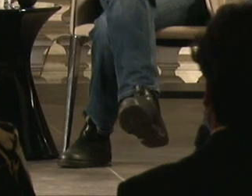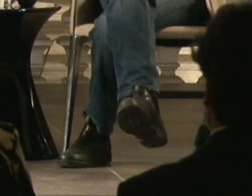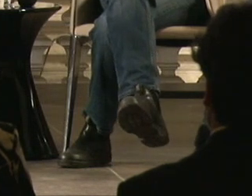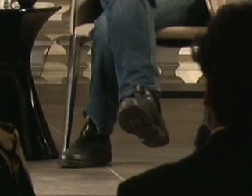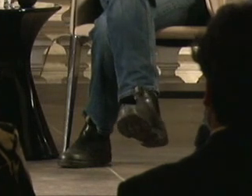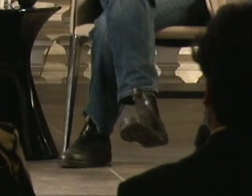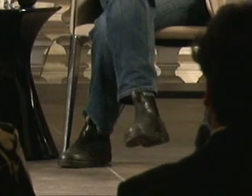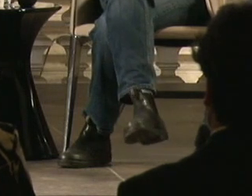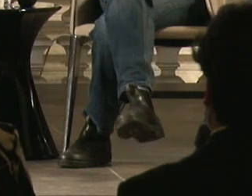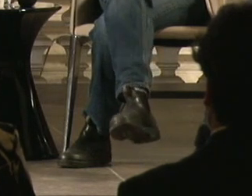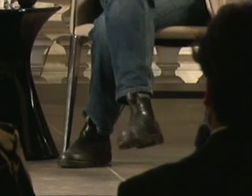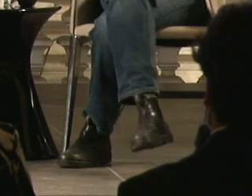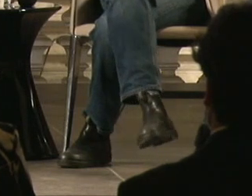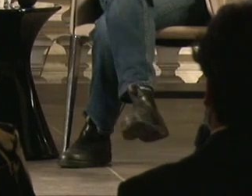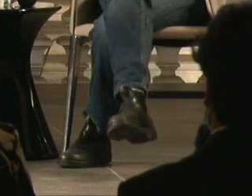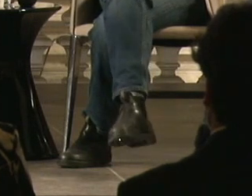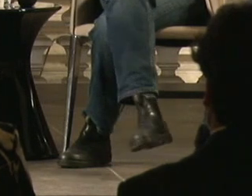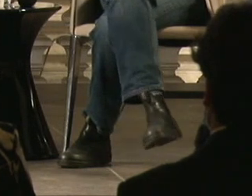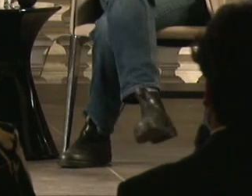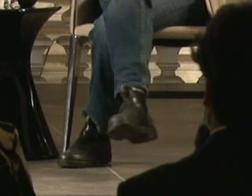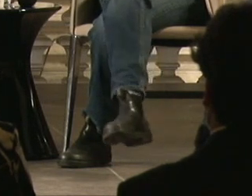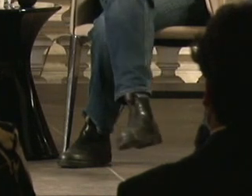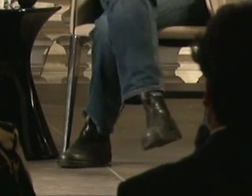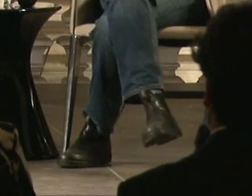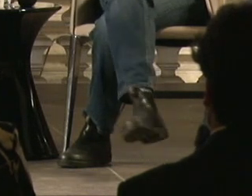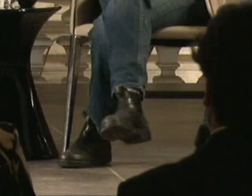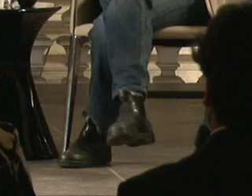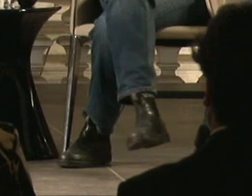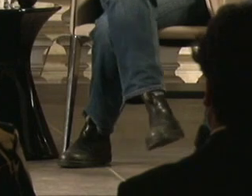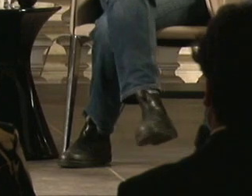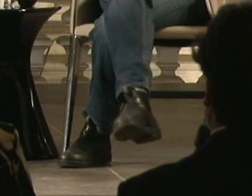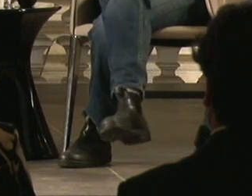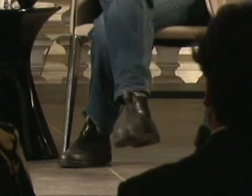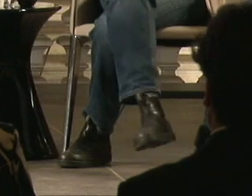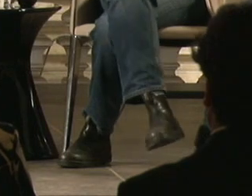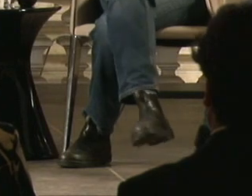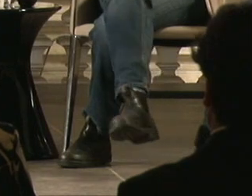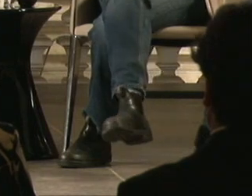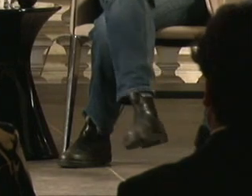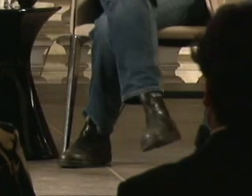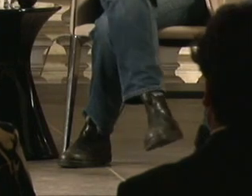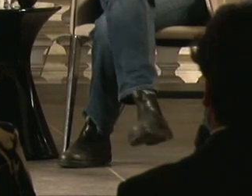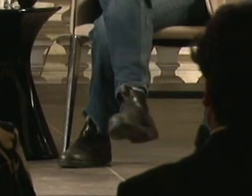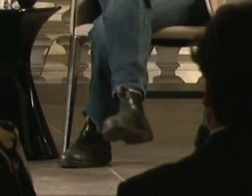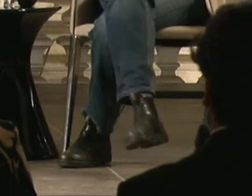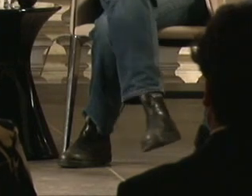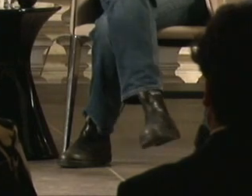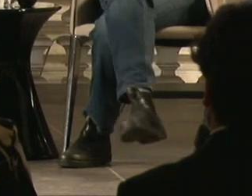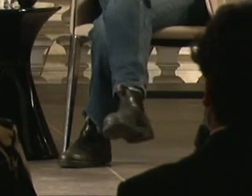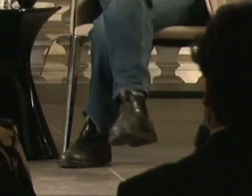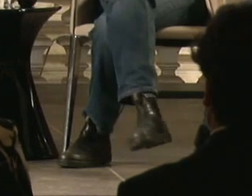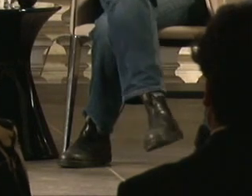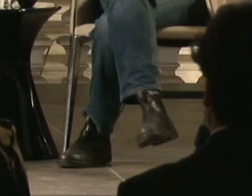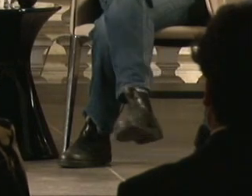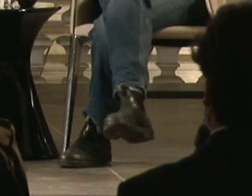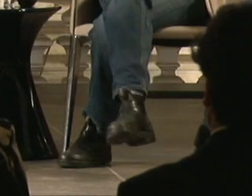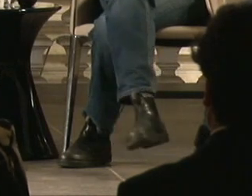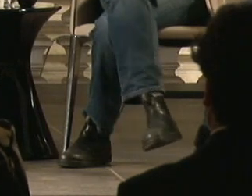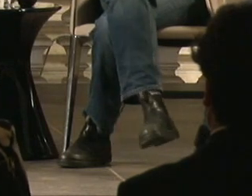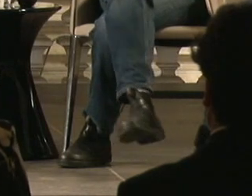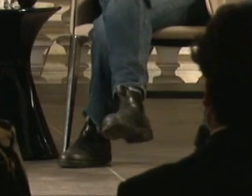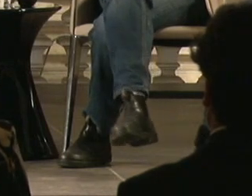about how autobiographical my work is, but we of course, as all of us as writers, we are often asked that